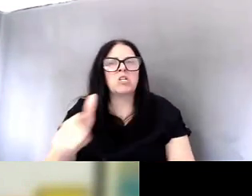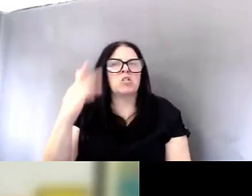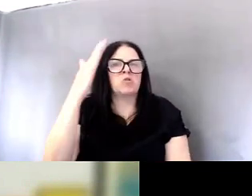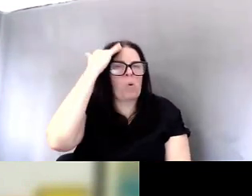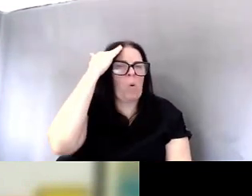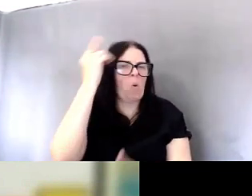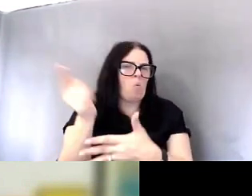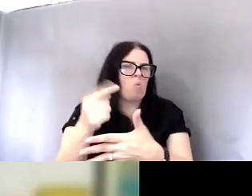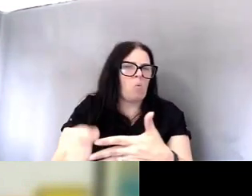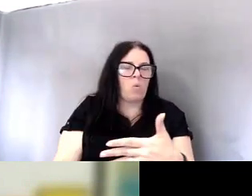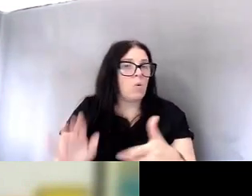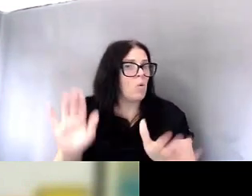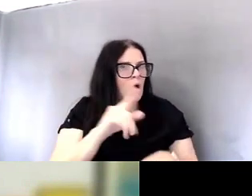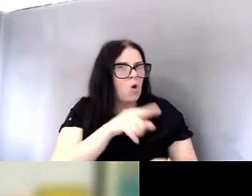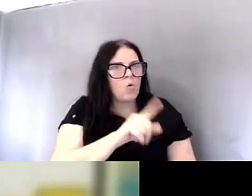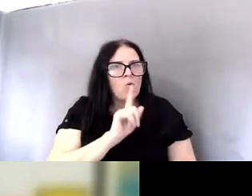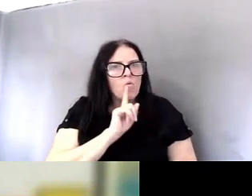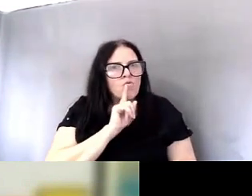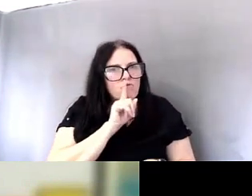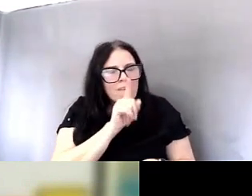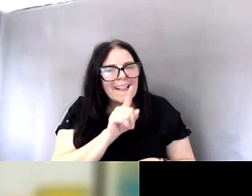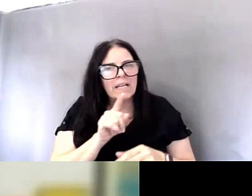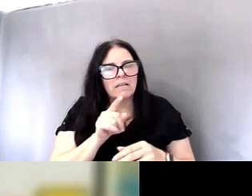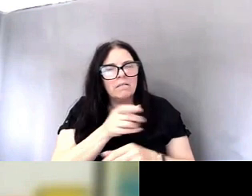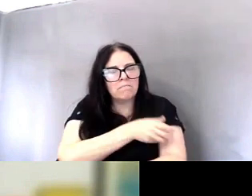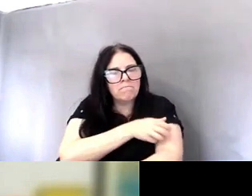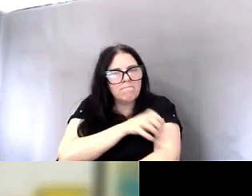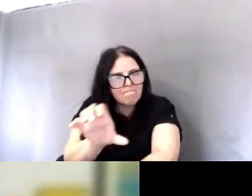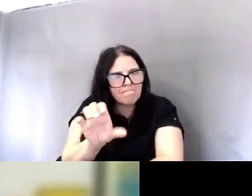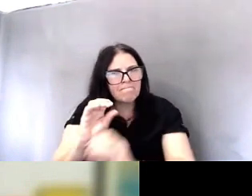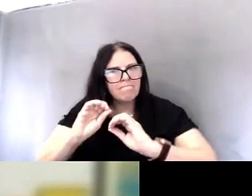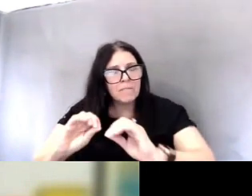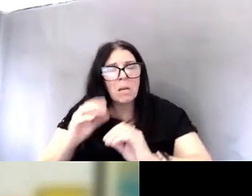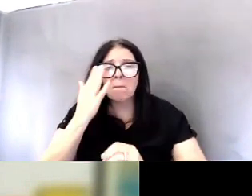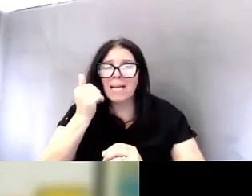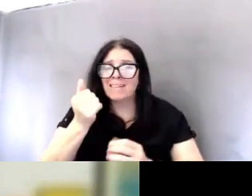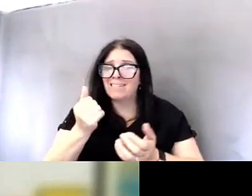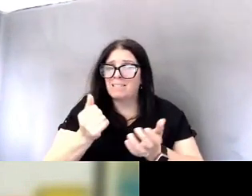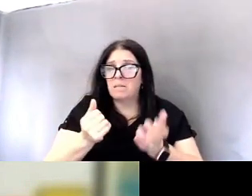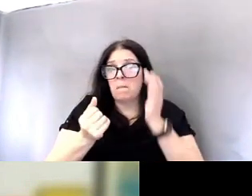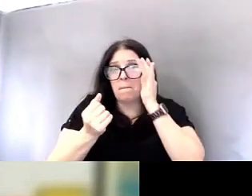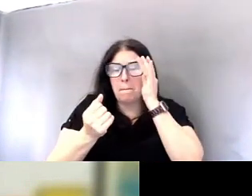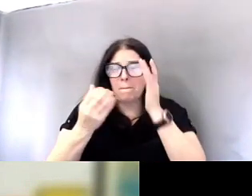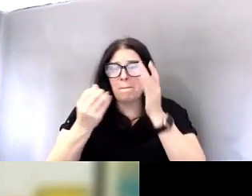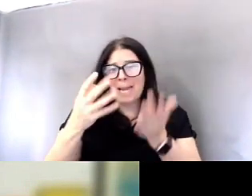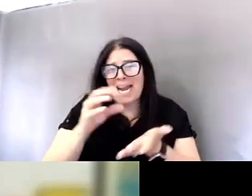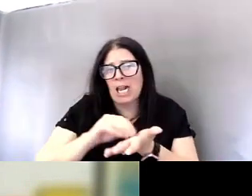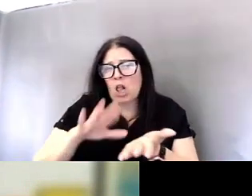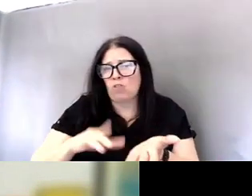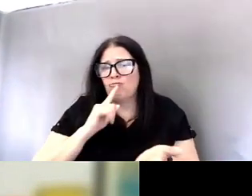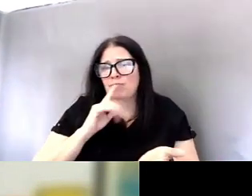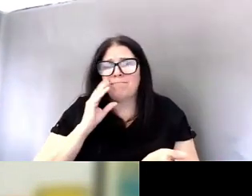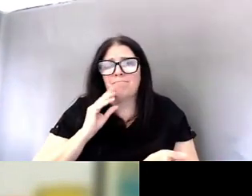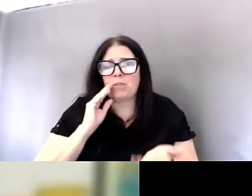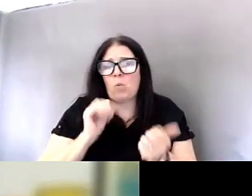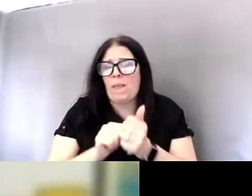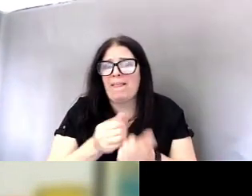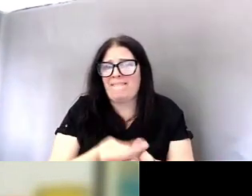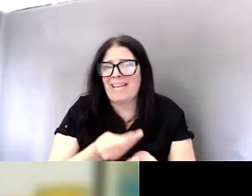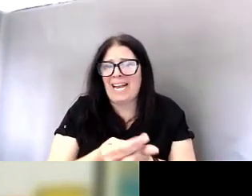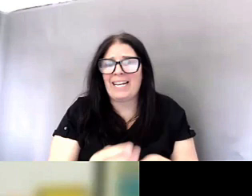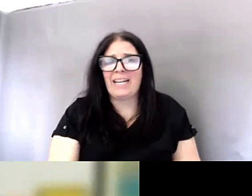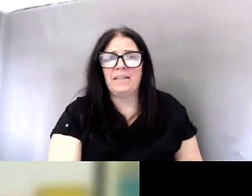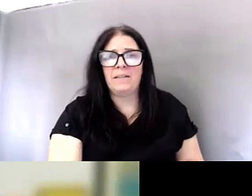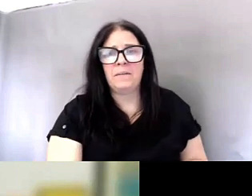learners might know and might not know, because learners know a lot about dealing with finances. So we